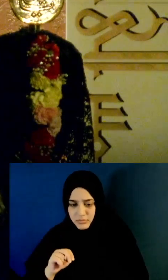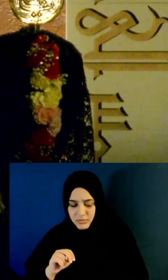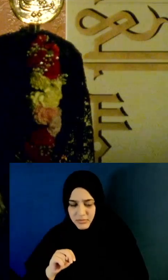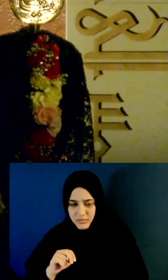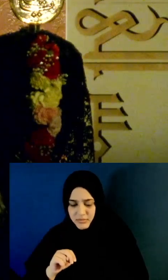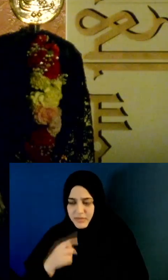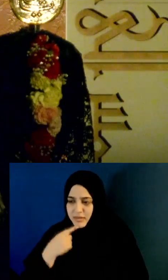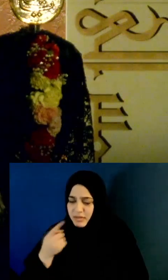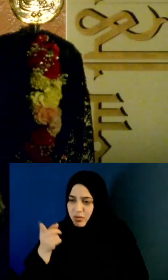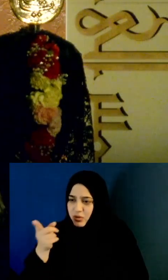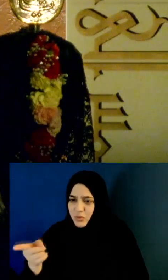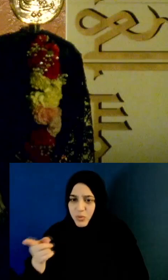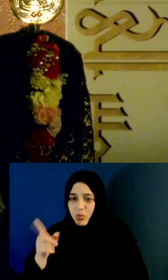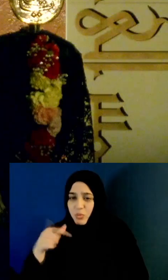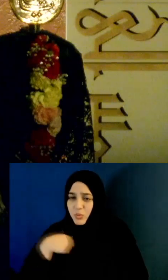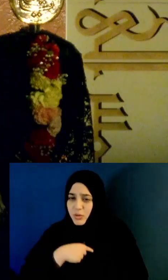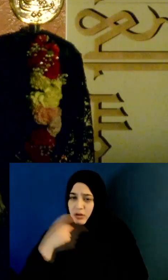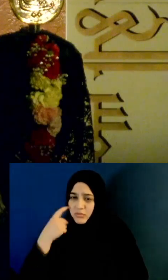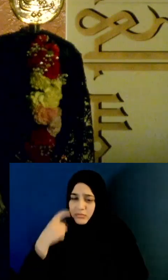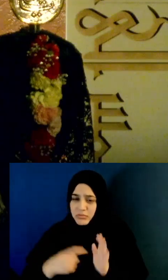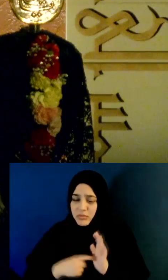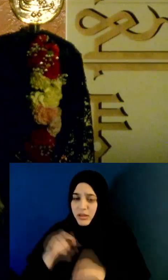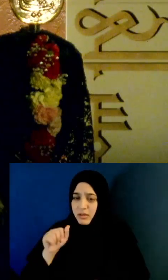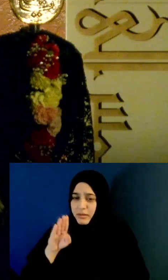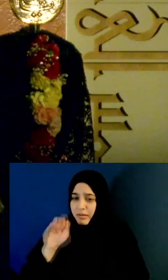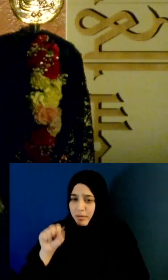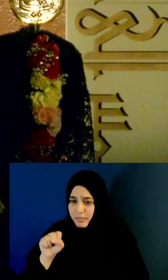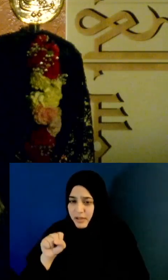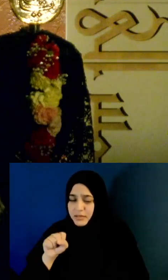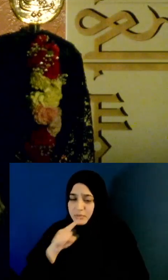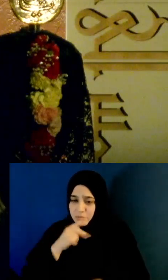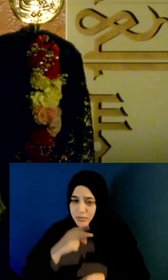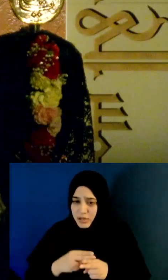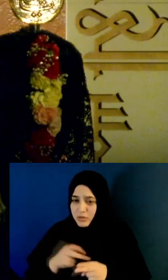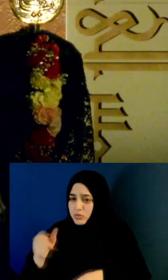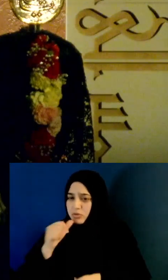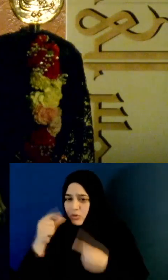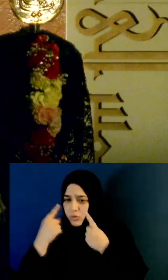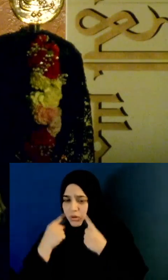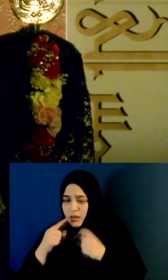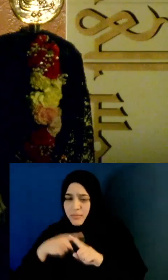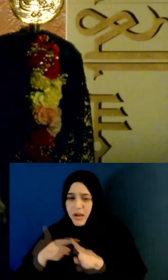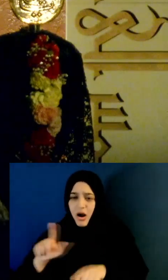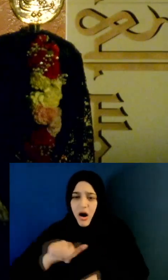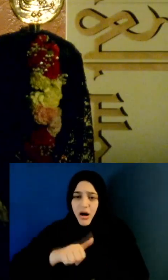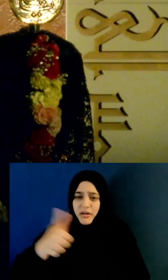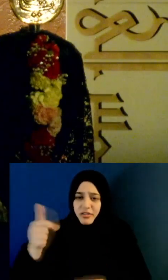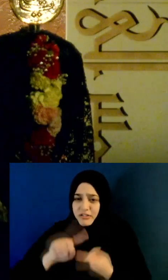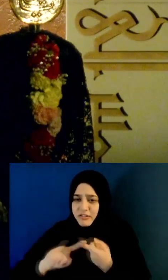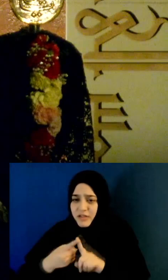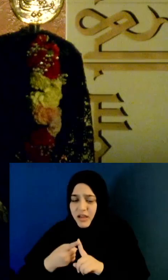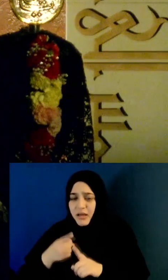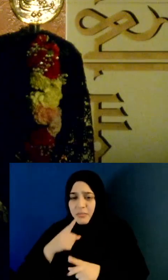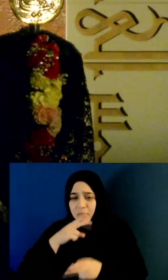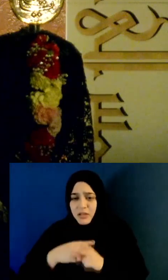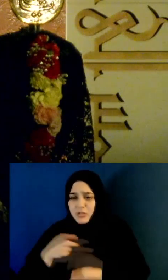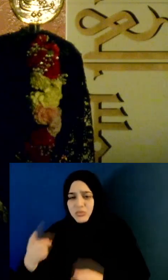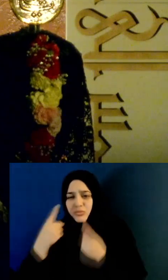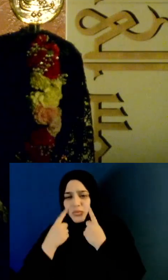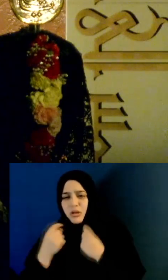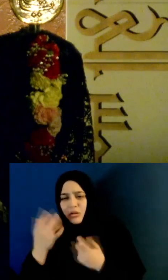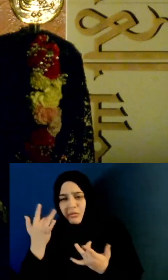But for every companion mentioned to you, you cried. Ummul Baneen said, oh, Zainul